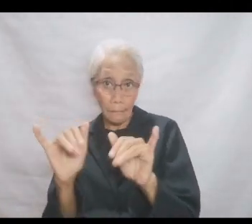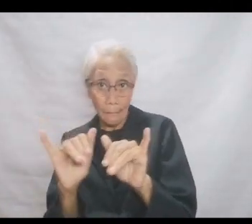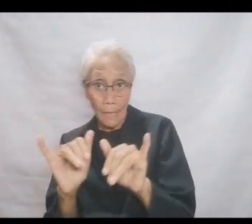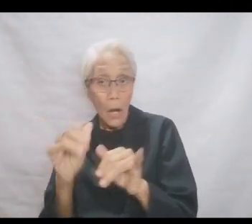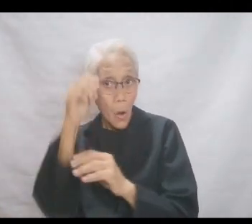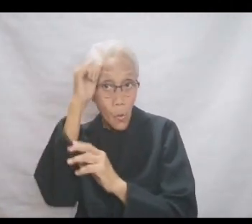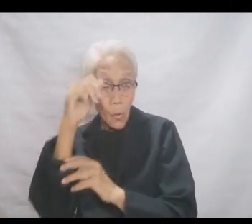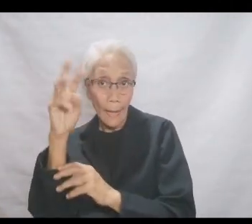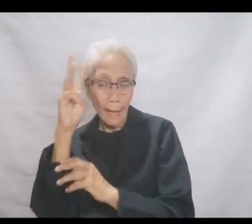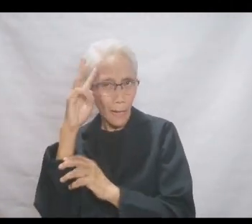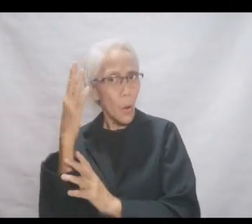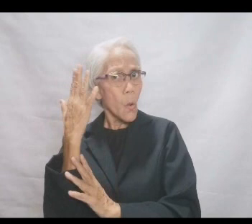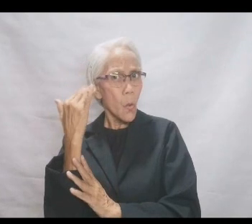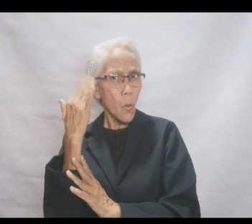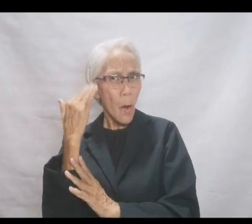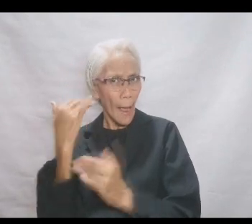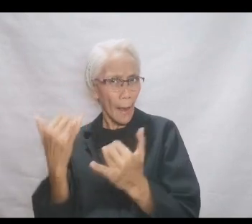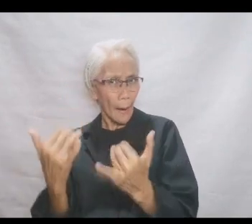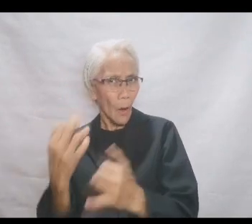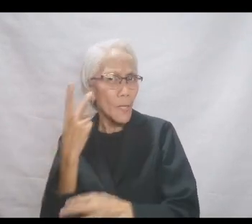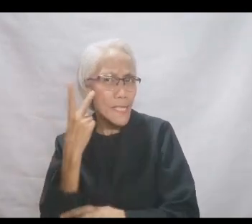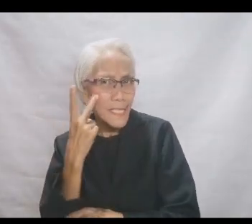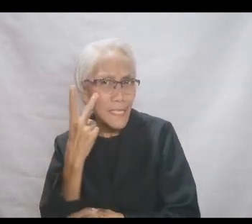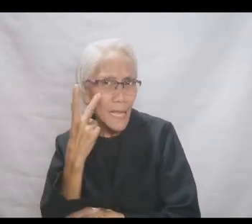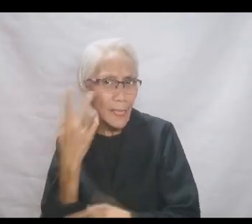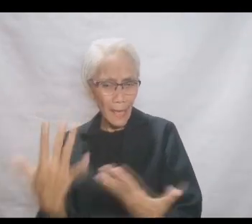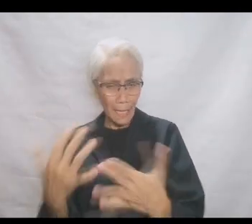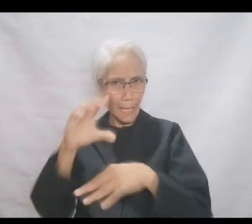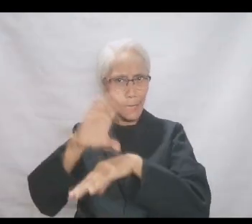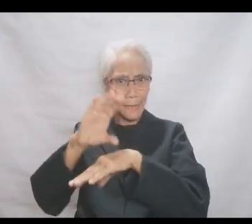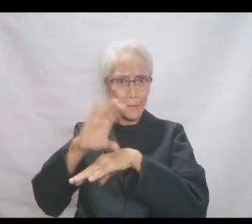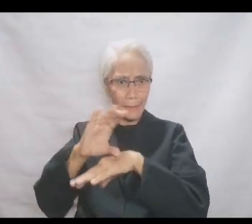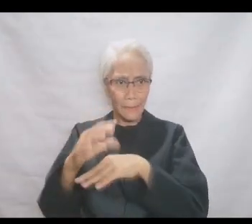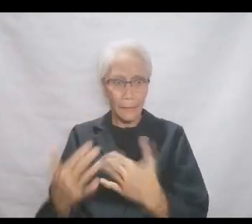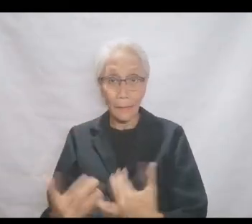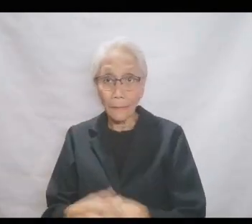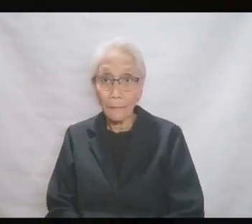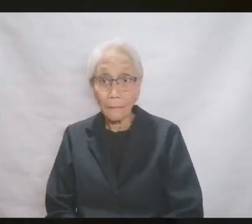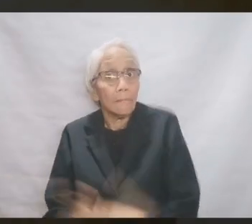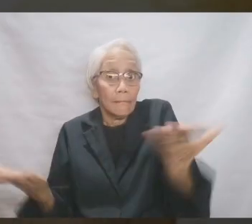a kundalini awakening. Why then are we now seeing them in the church?